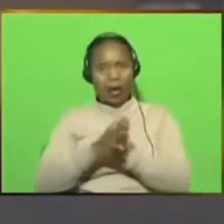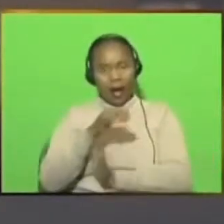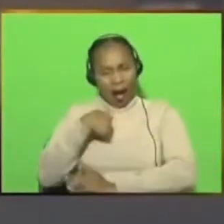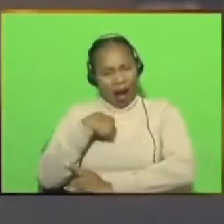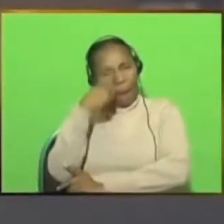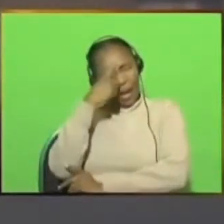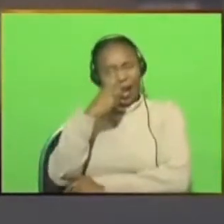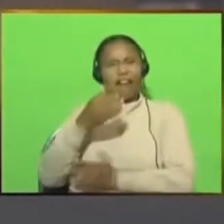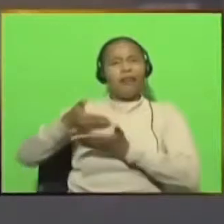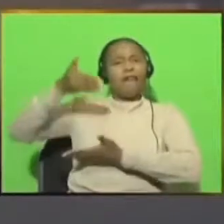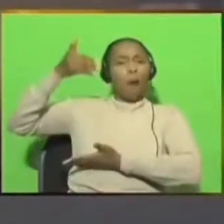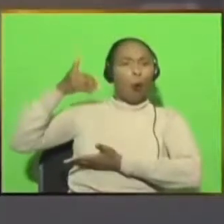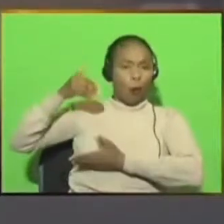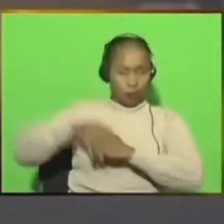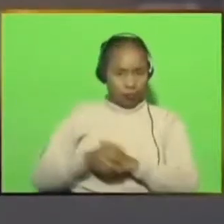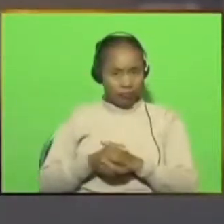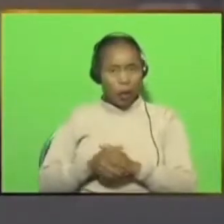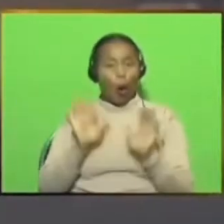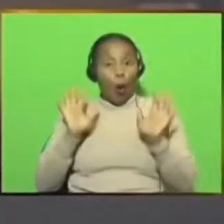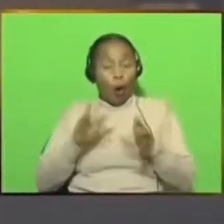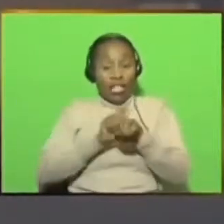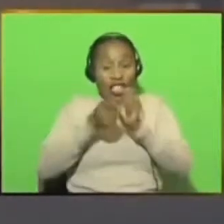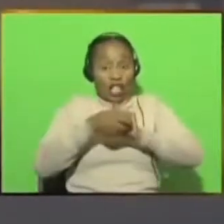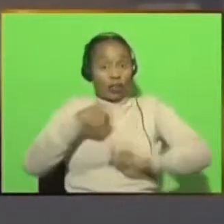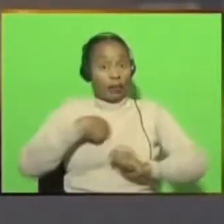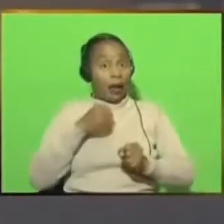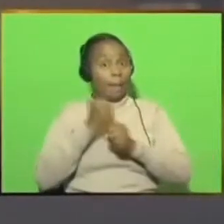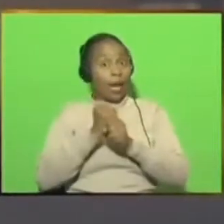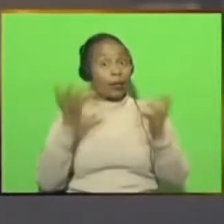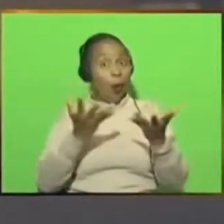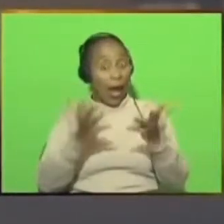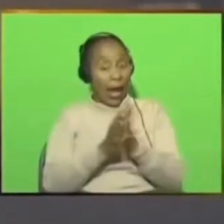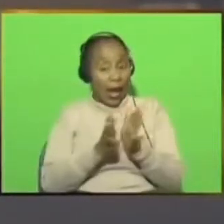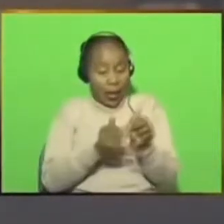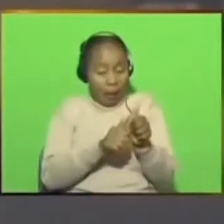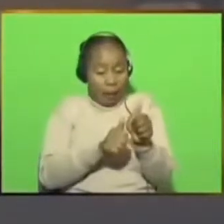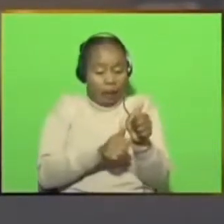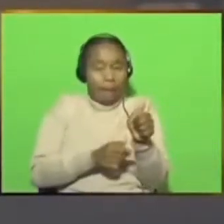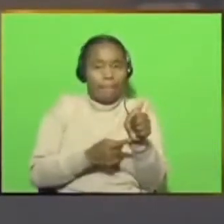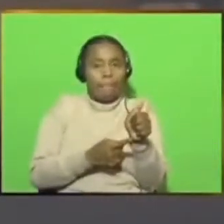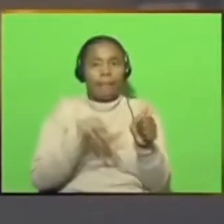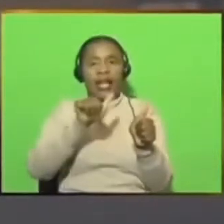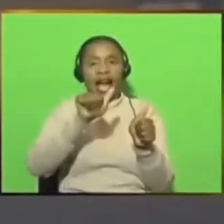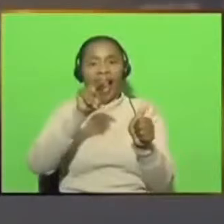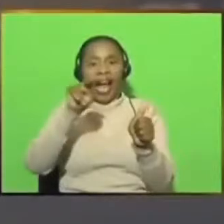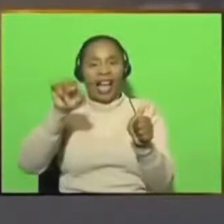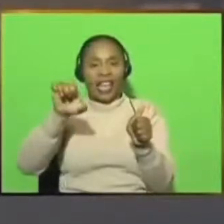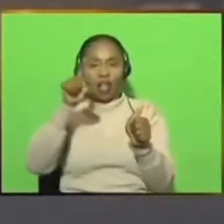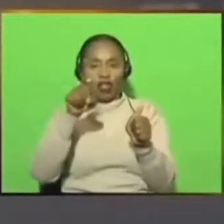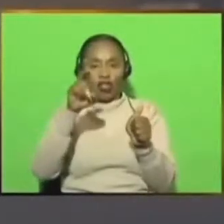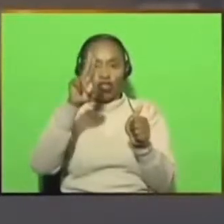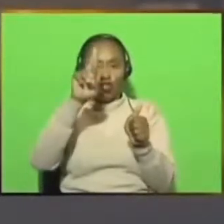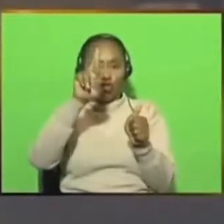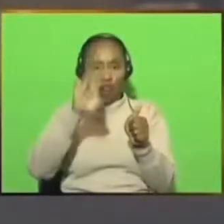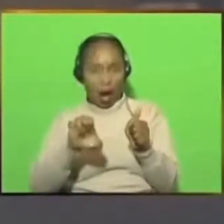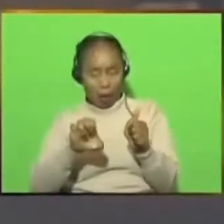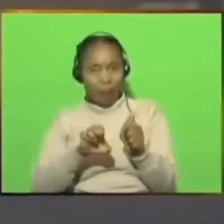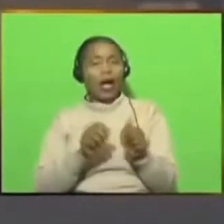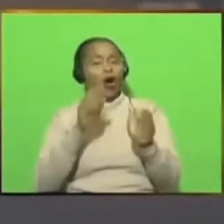only change I made was in the annexures. So the rules are the same, but